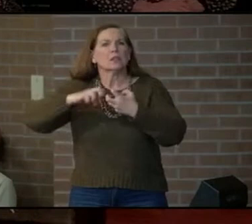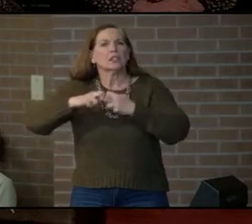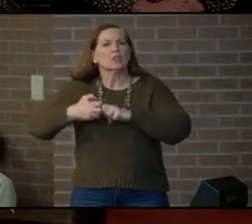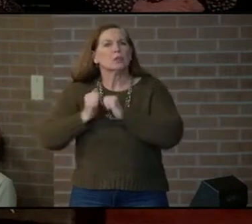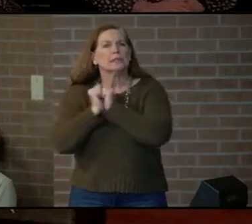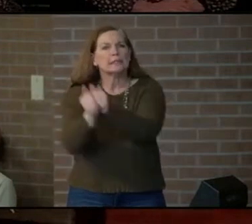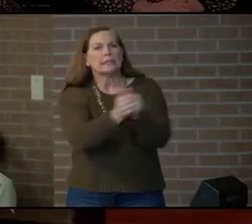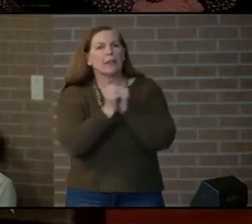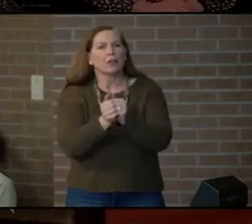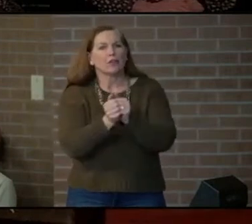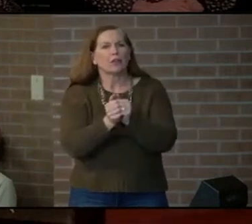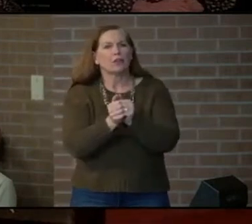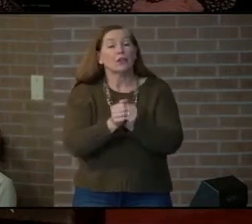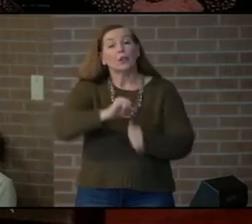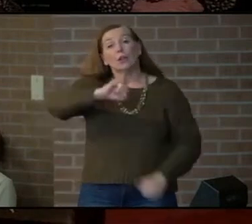Judea